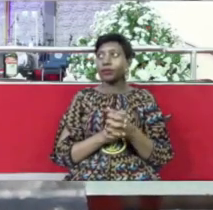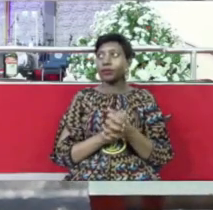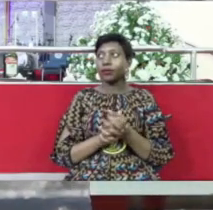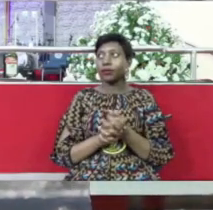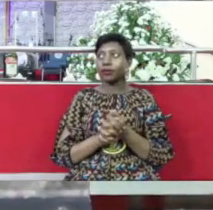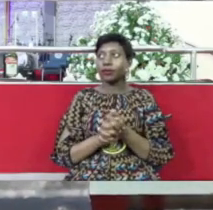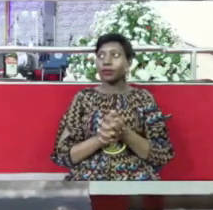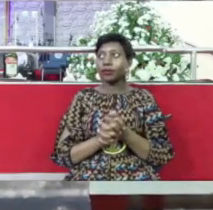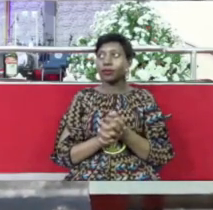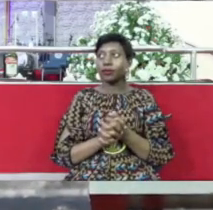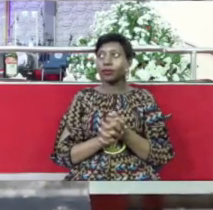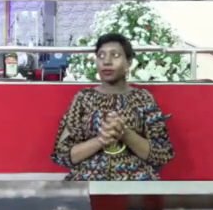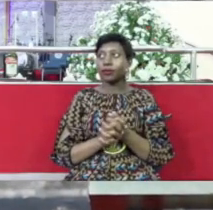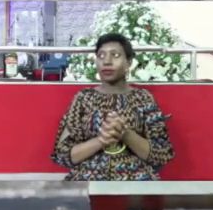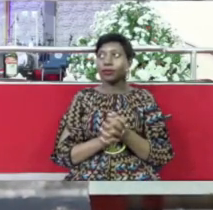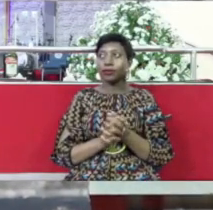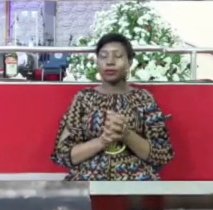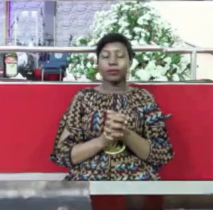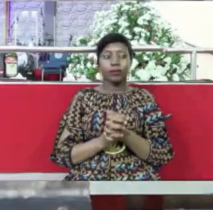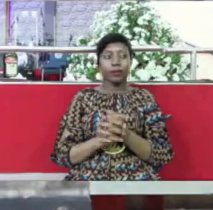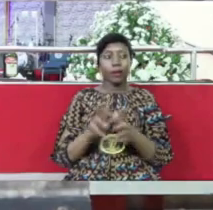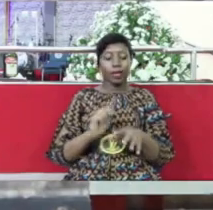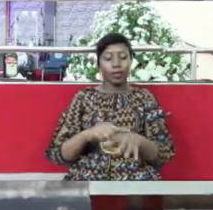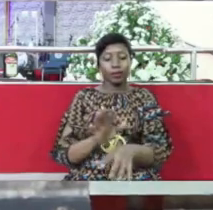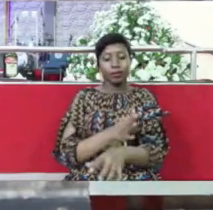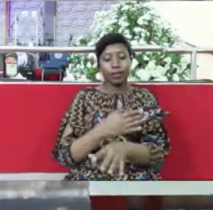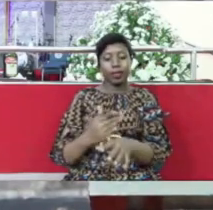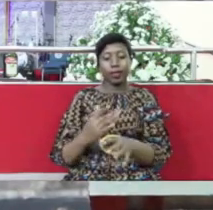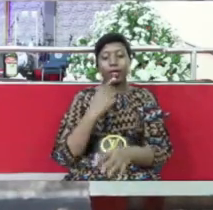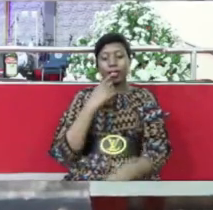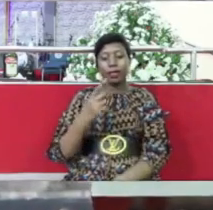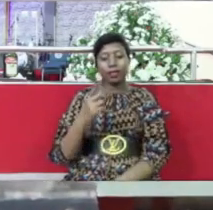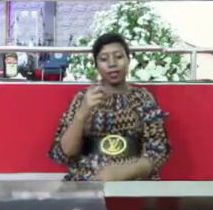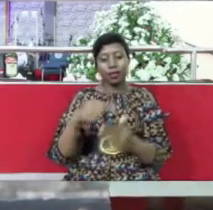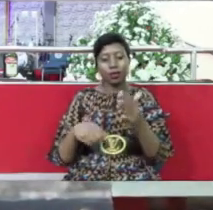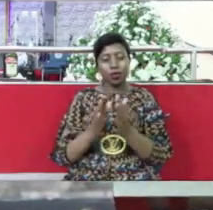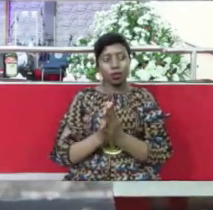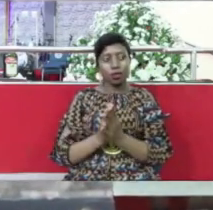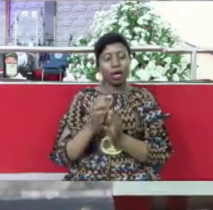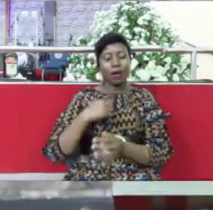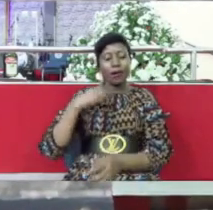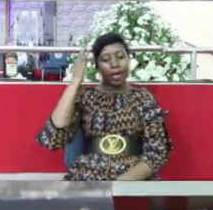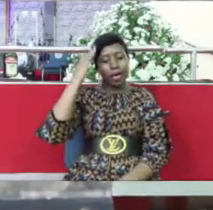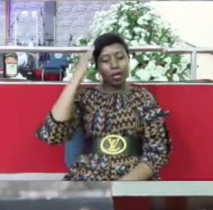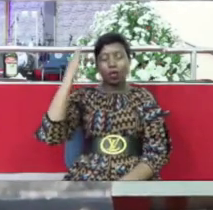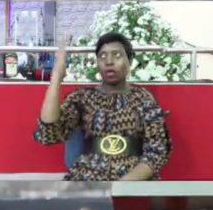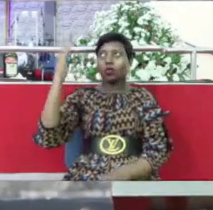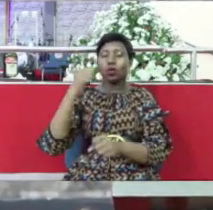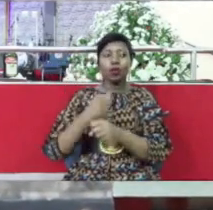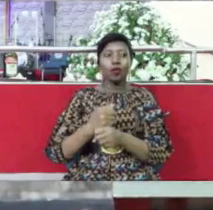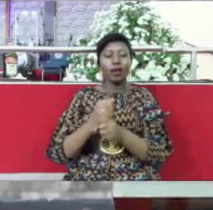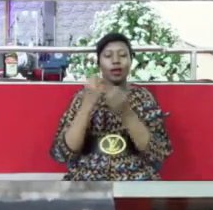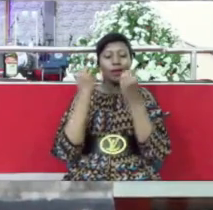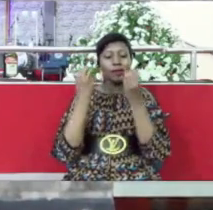Anaendelea kuomba, akiimba, anasema, ninajua umenitendea miujiza mingi. Nimeona miujiza mingi. I've seen so many